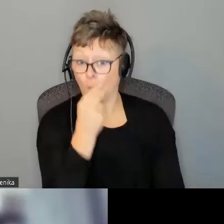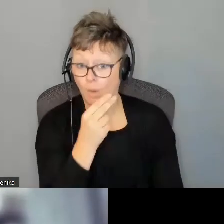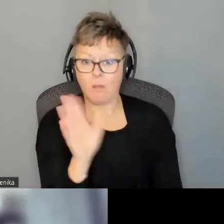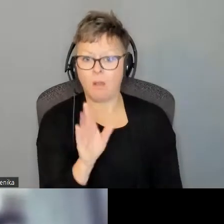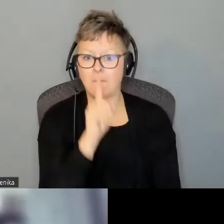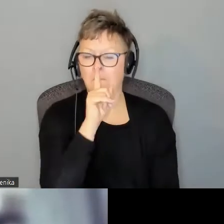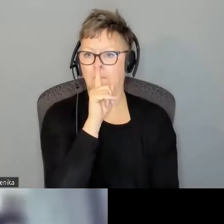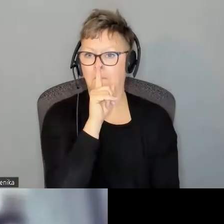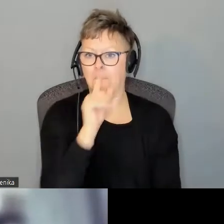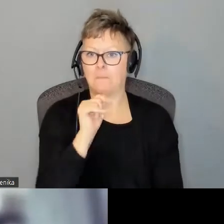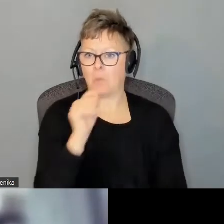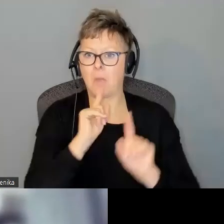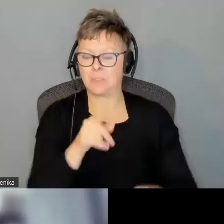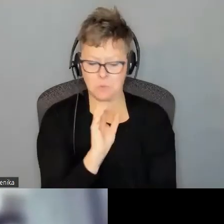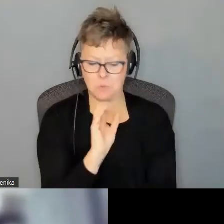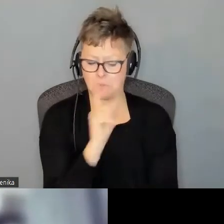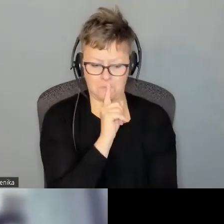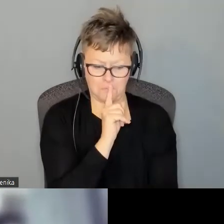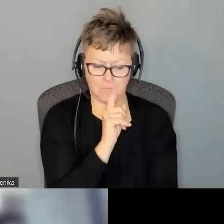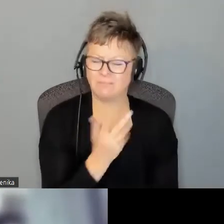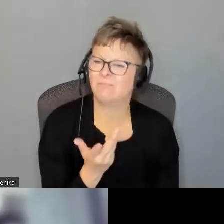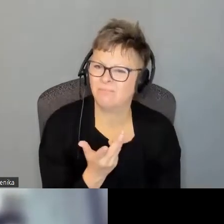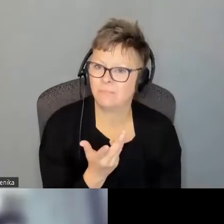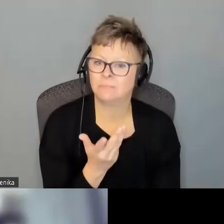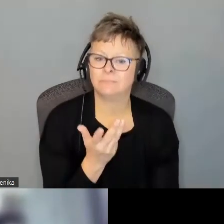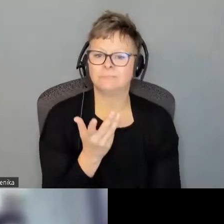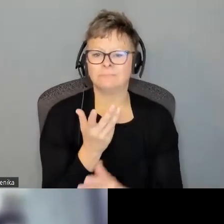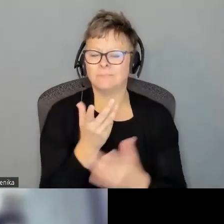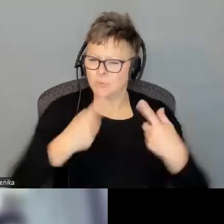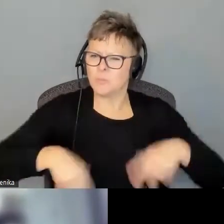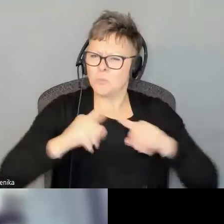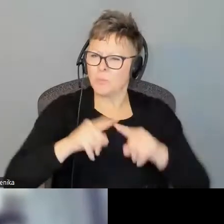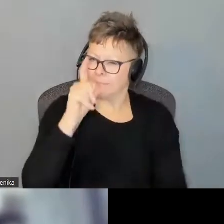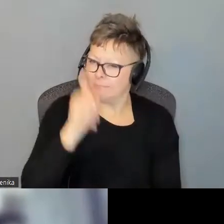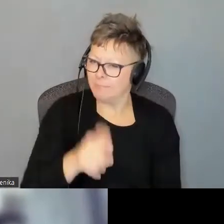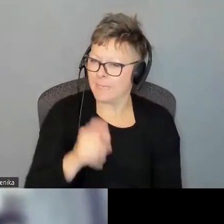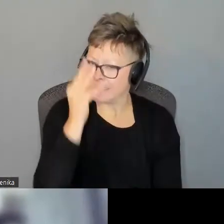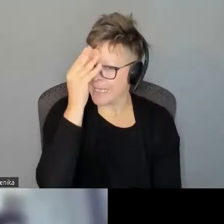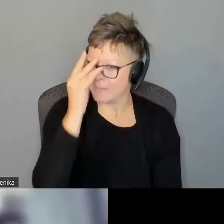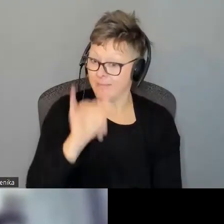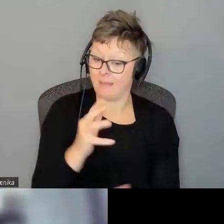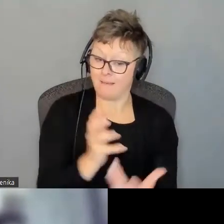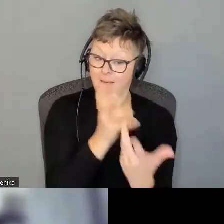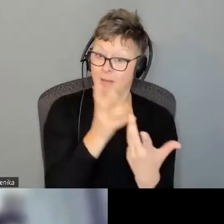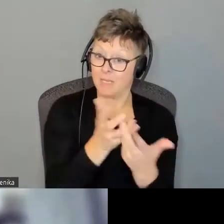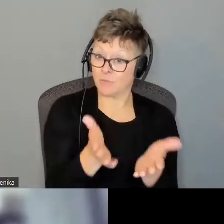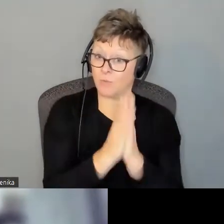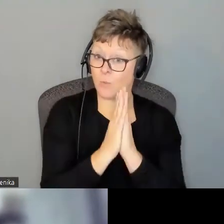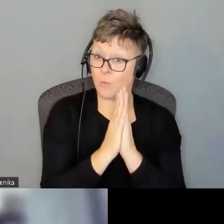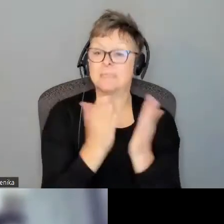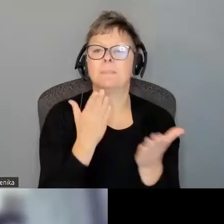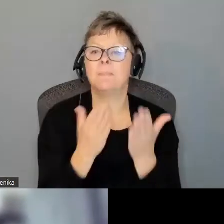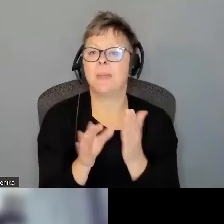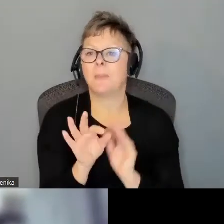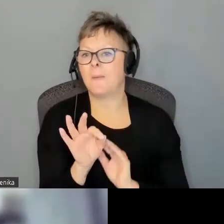or as educators, to keep that in mind, that an accommodation request may be coming very subtly and